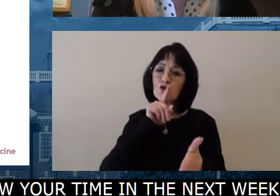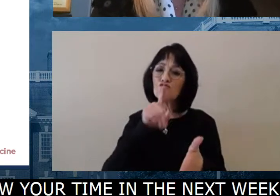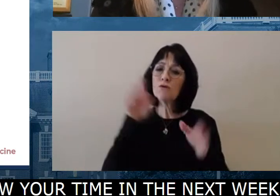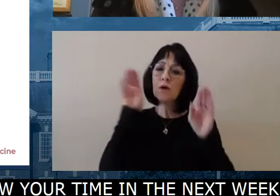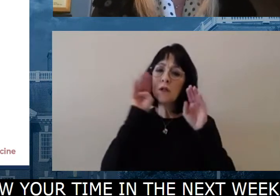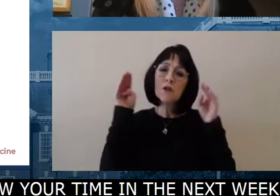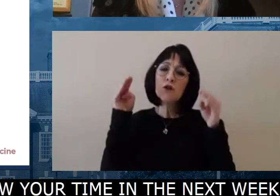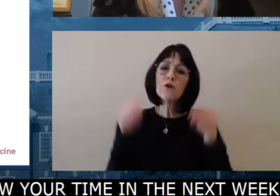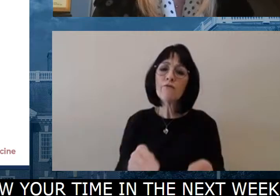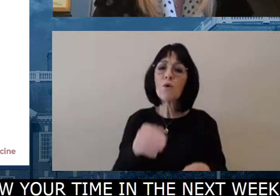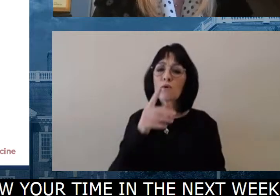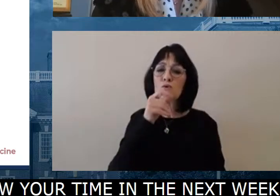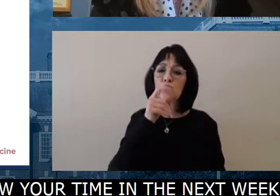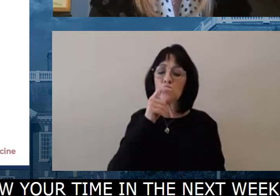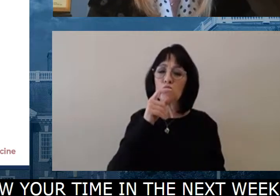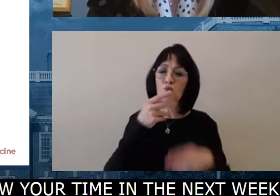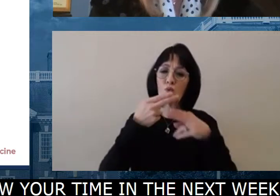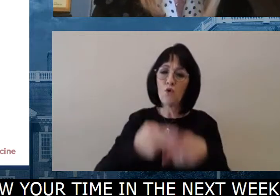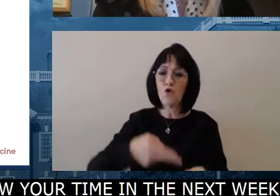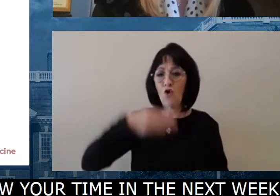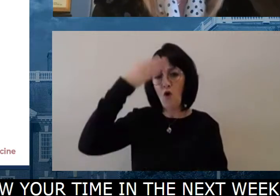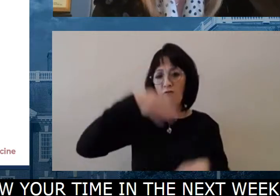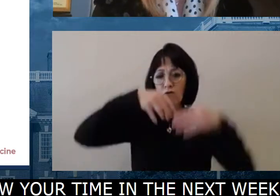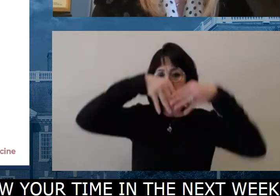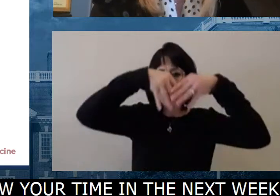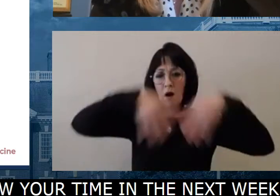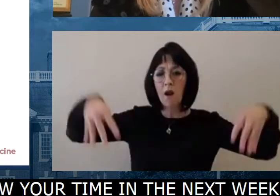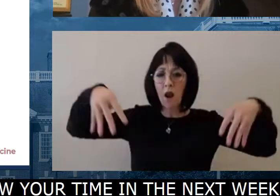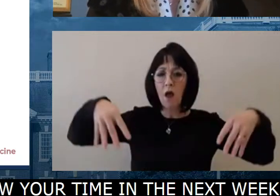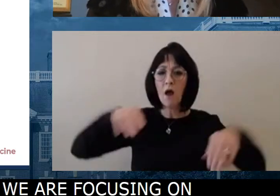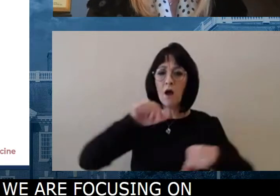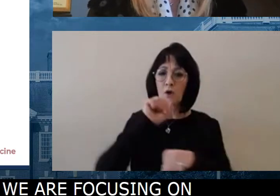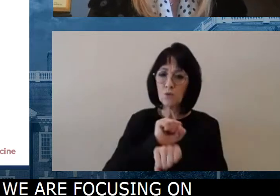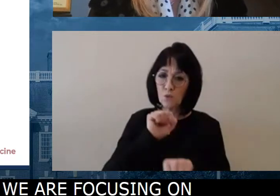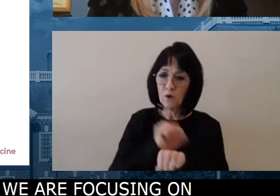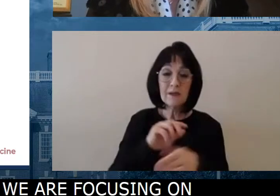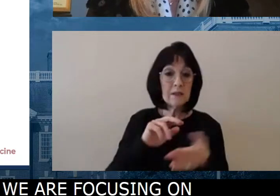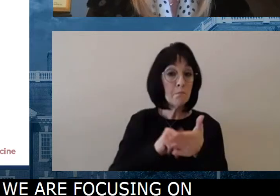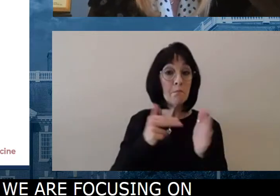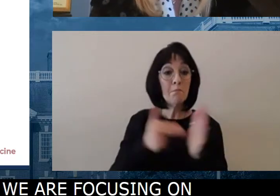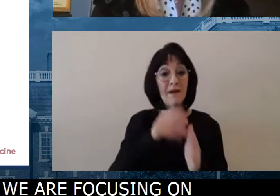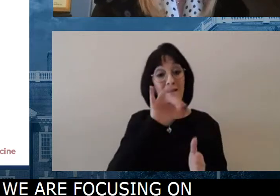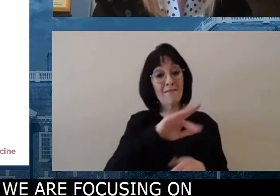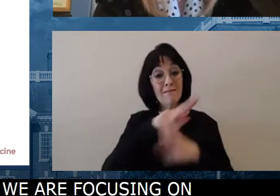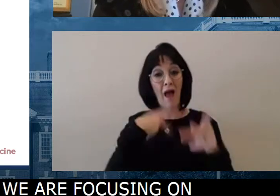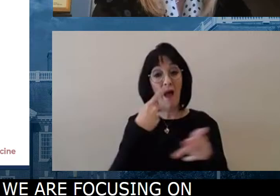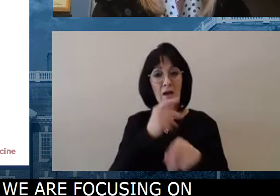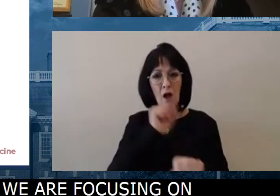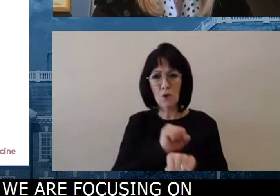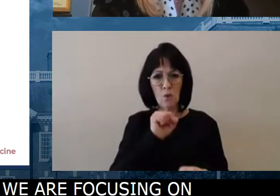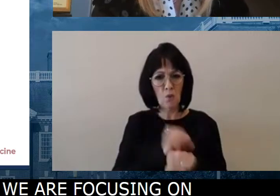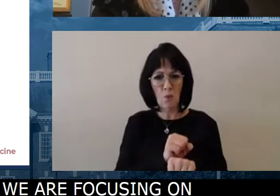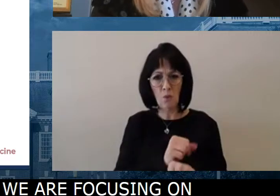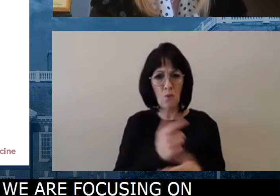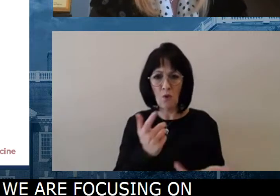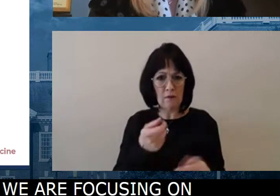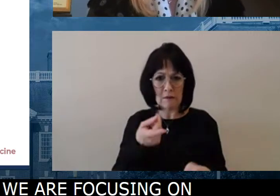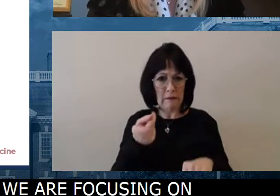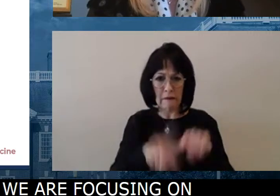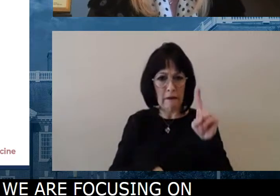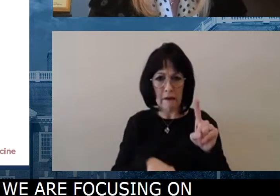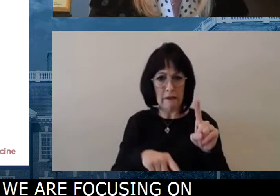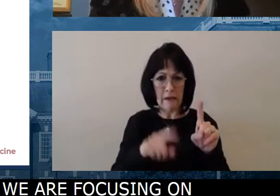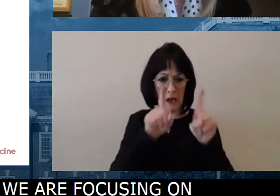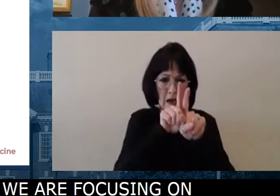really focusing on people who either can't social distance with each other. So poultry is a good example where people